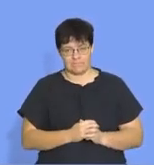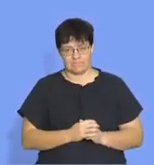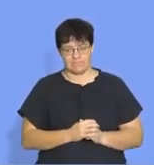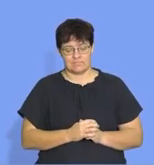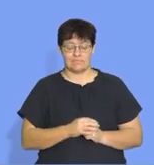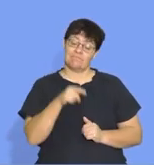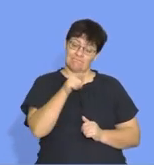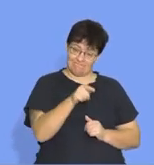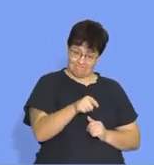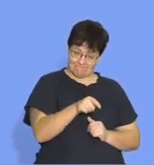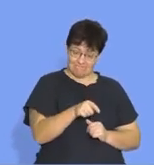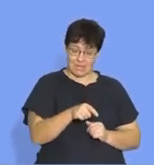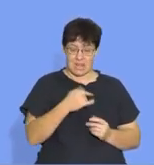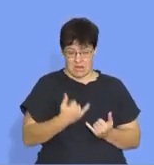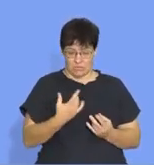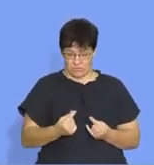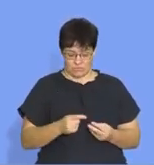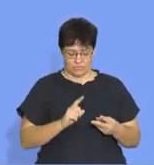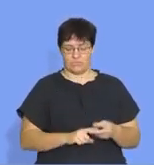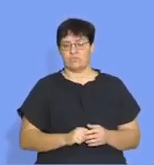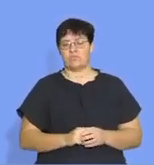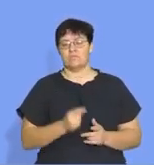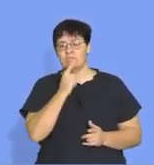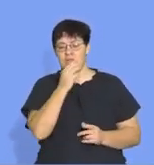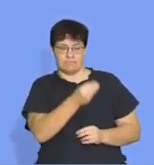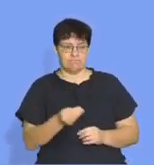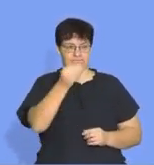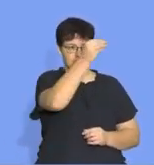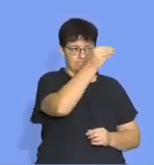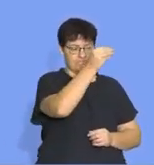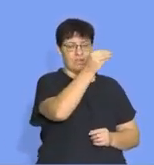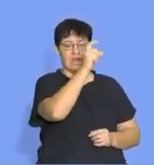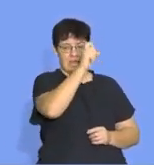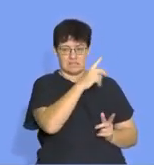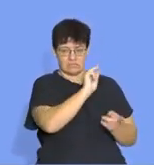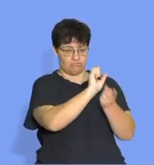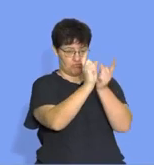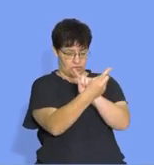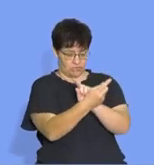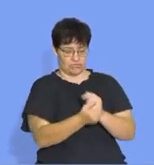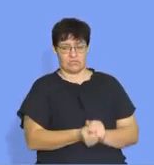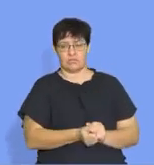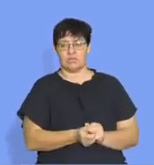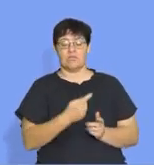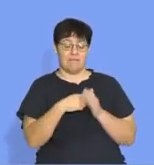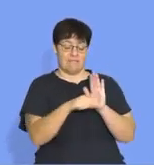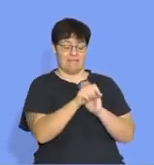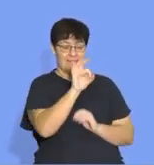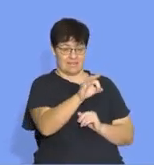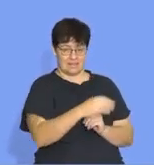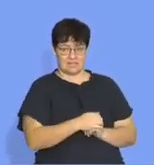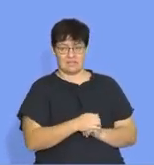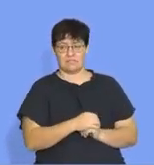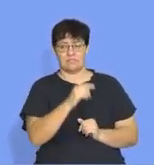With the one that we just did as well now, if I substitute my two values there, firstly, if I substitute negative 3, it